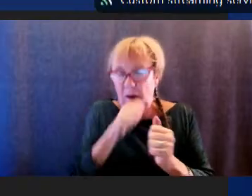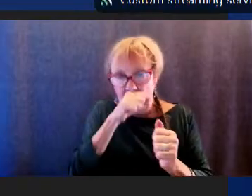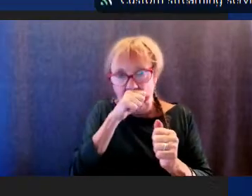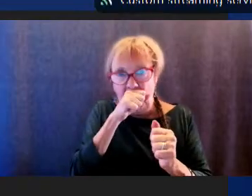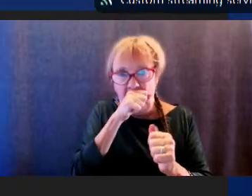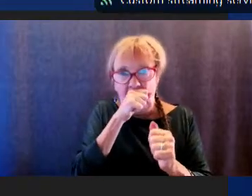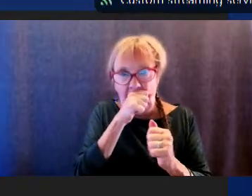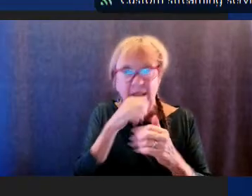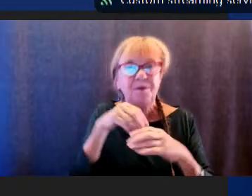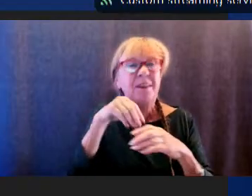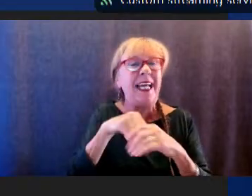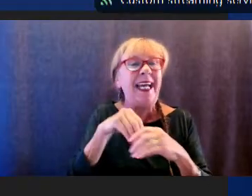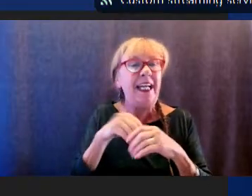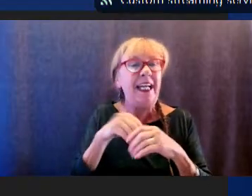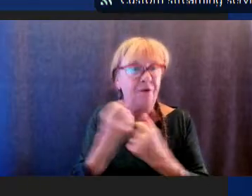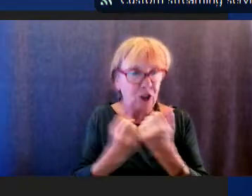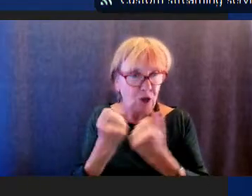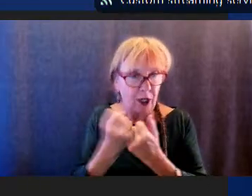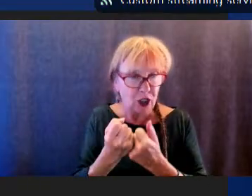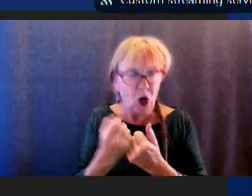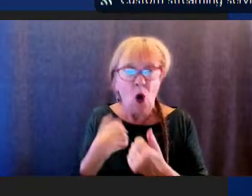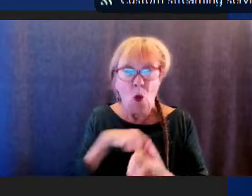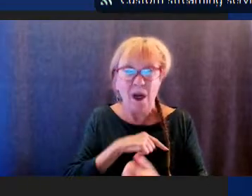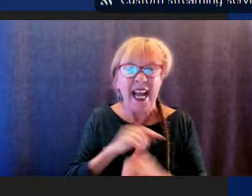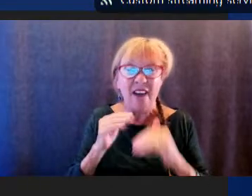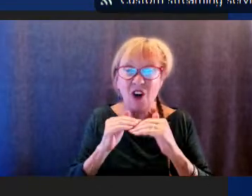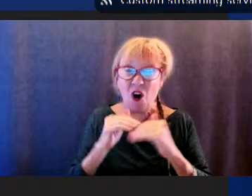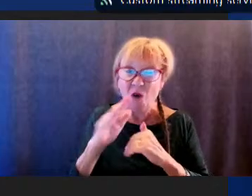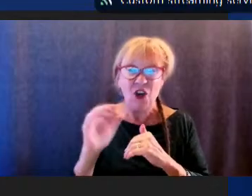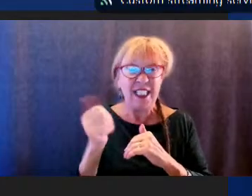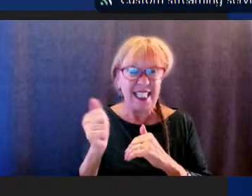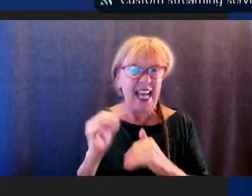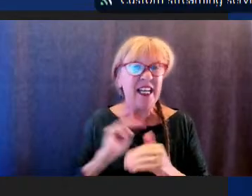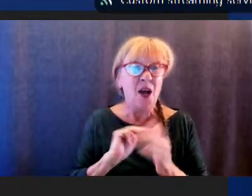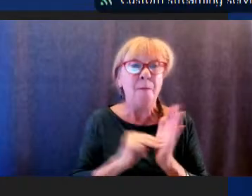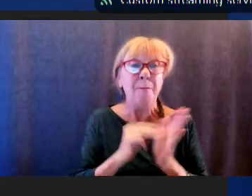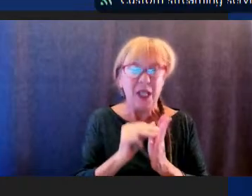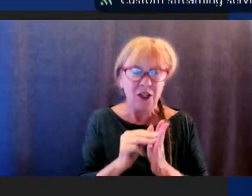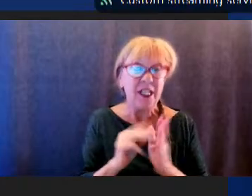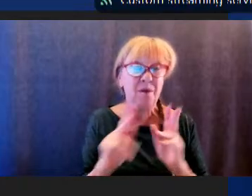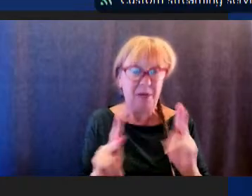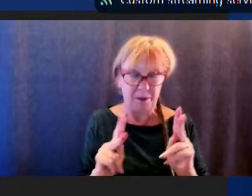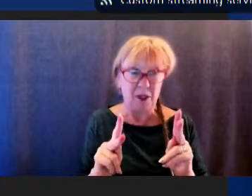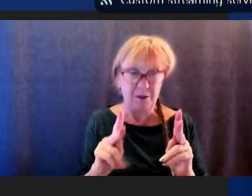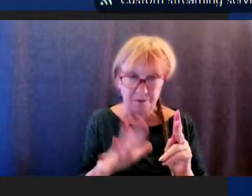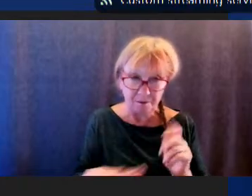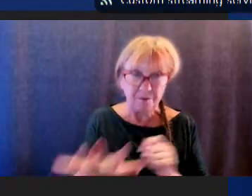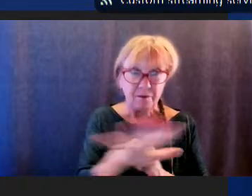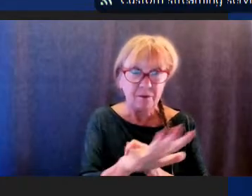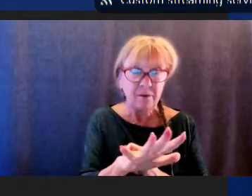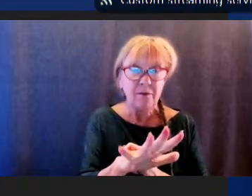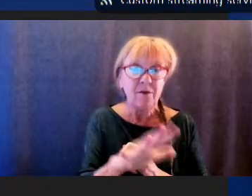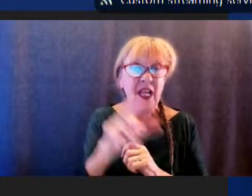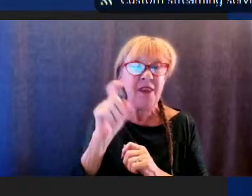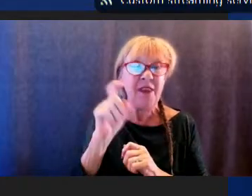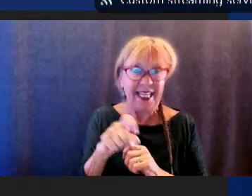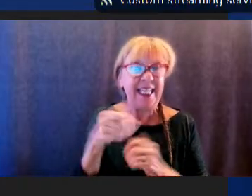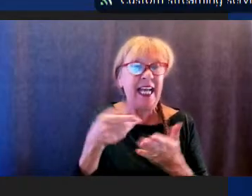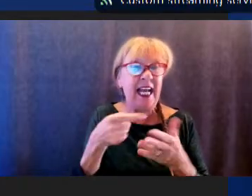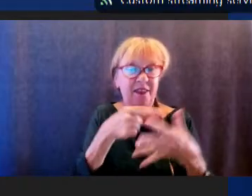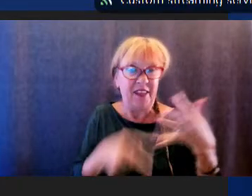Los Angeles County. That's why I believe we need dedicated staffing, accountability, and resources solely